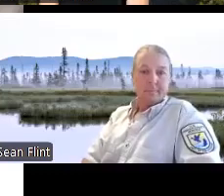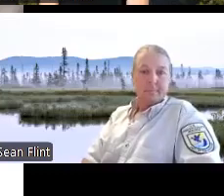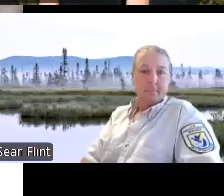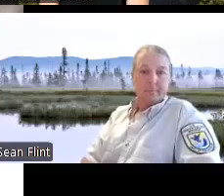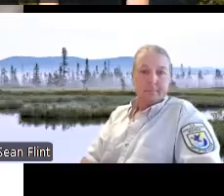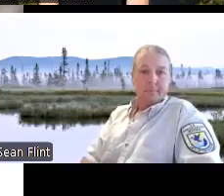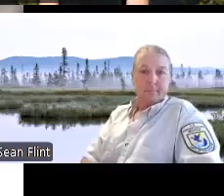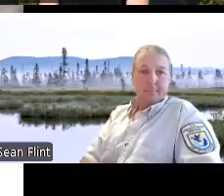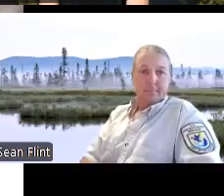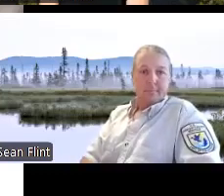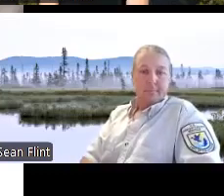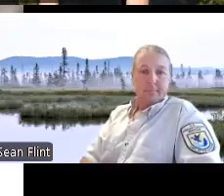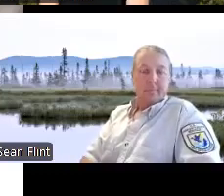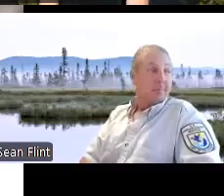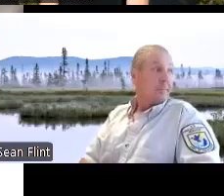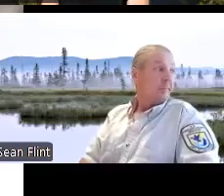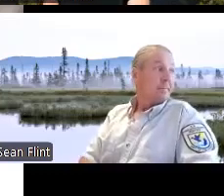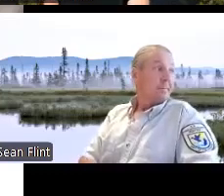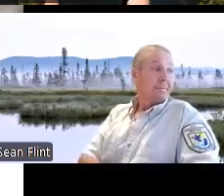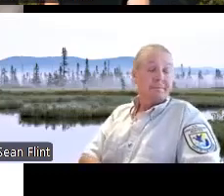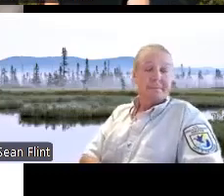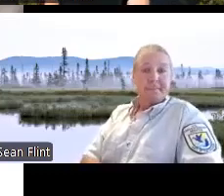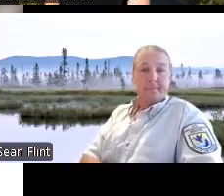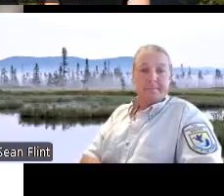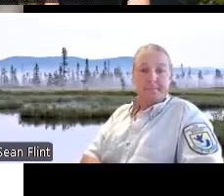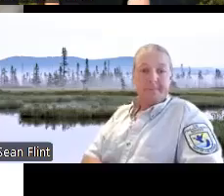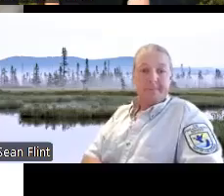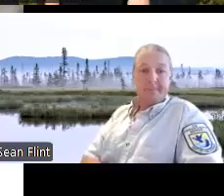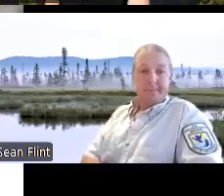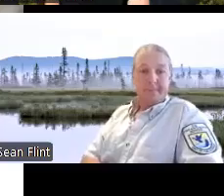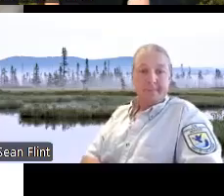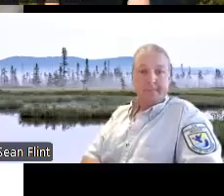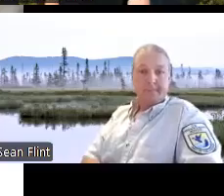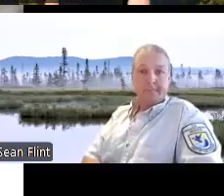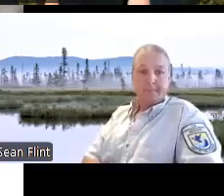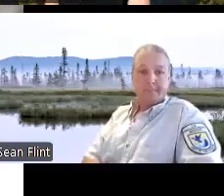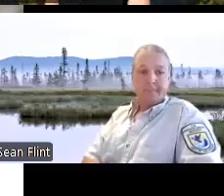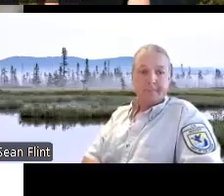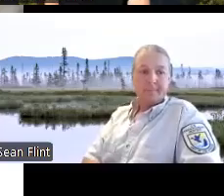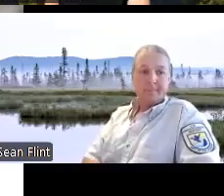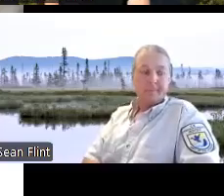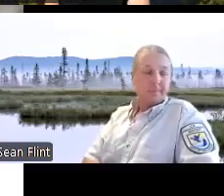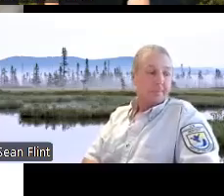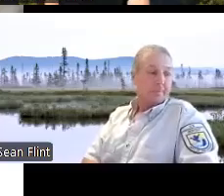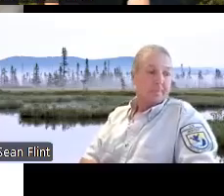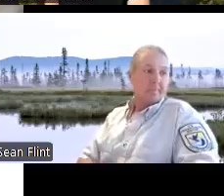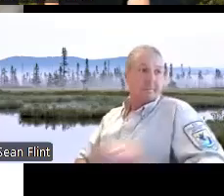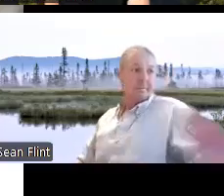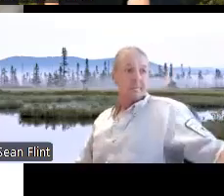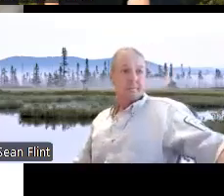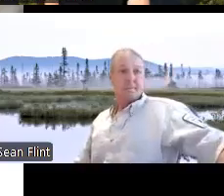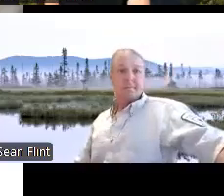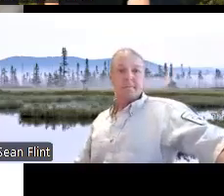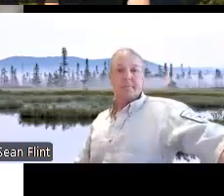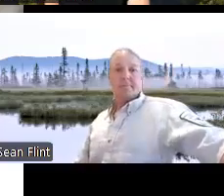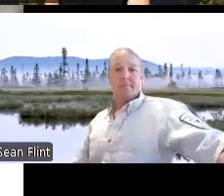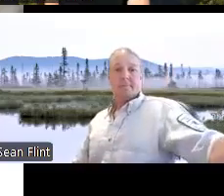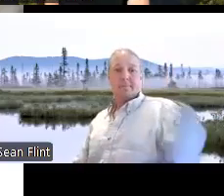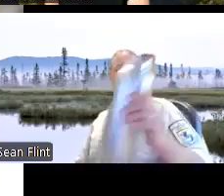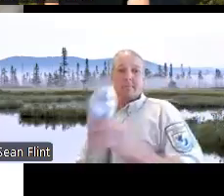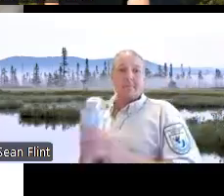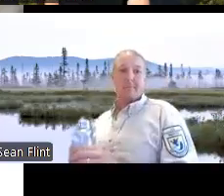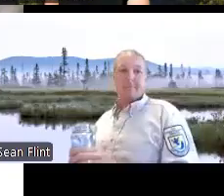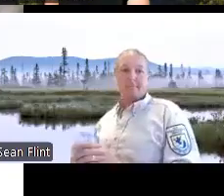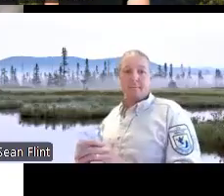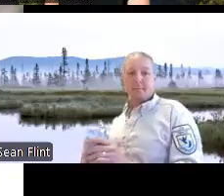being recorded, and a lot of you can't have your videos on, which is unfortunate, but you can introduce yourself